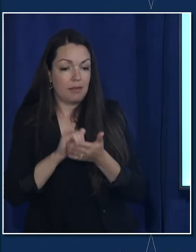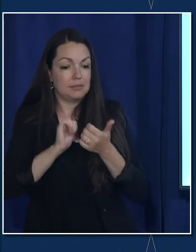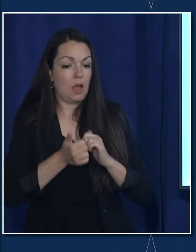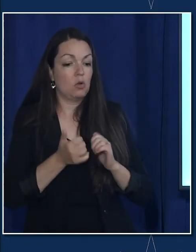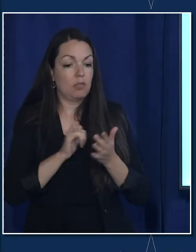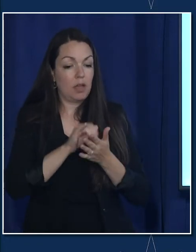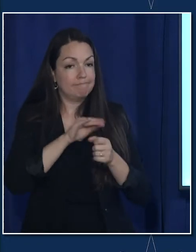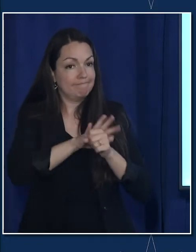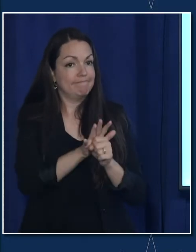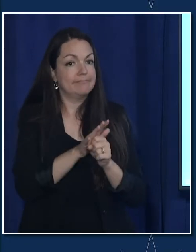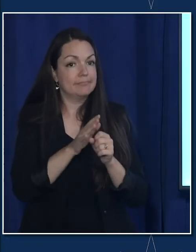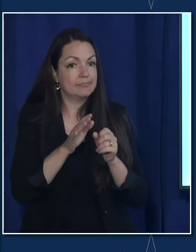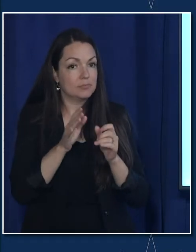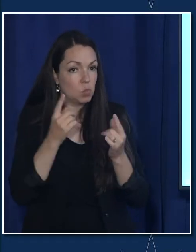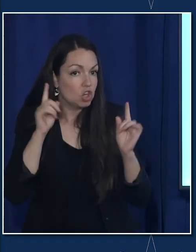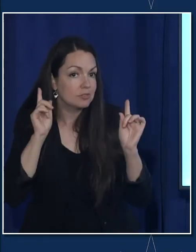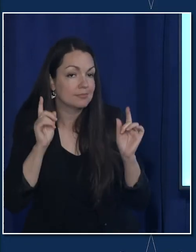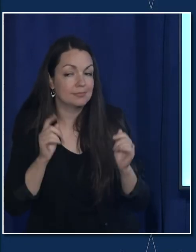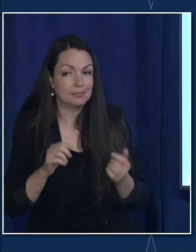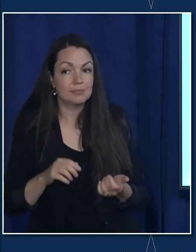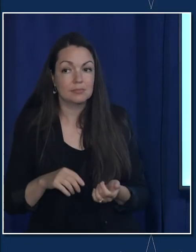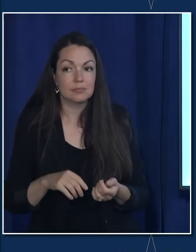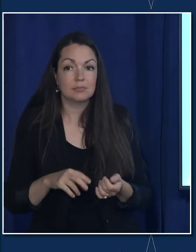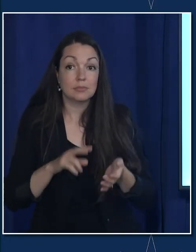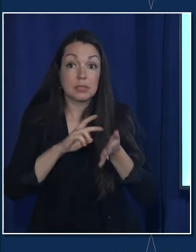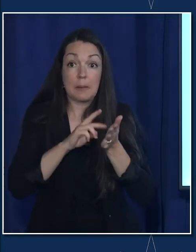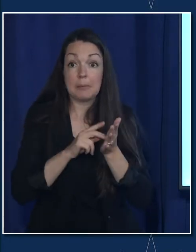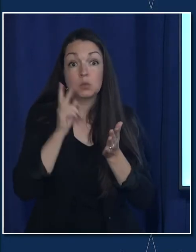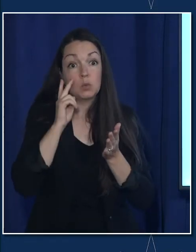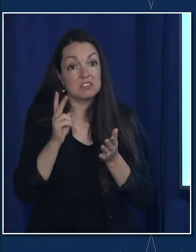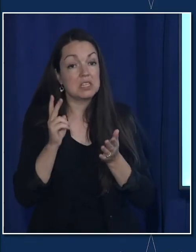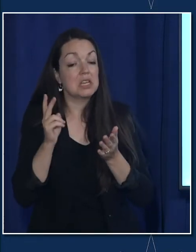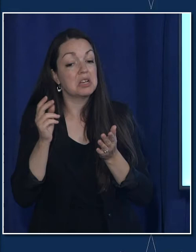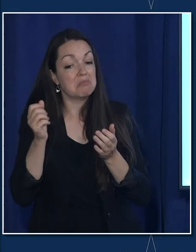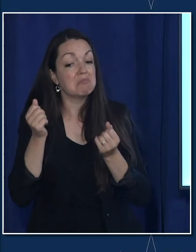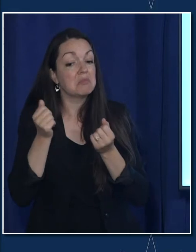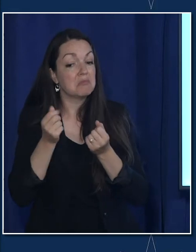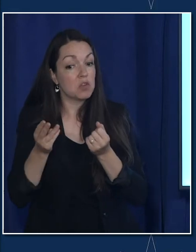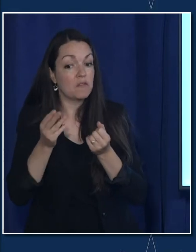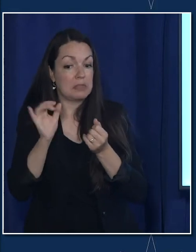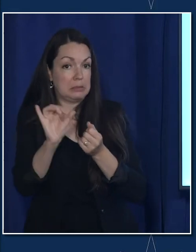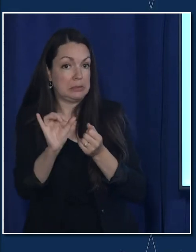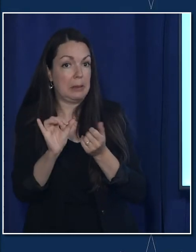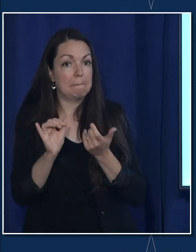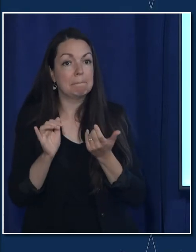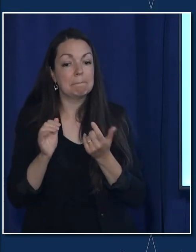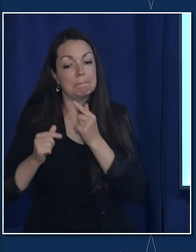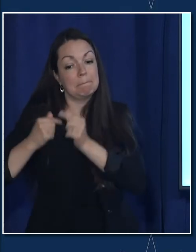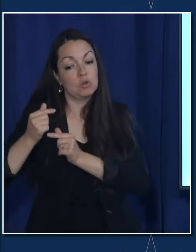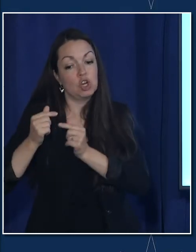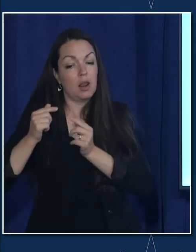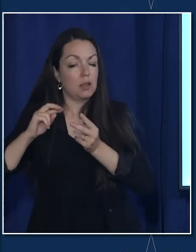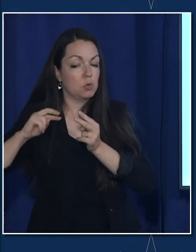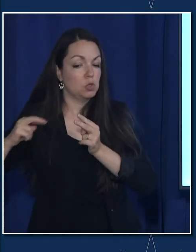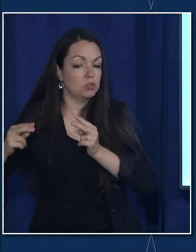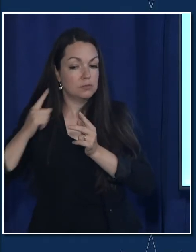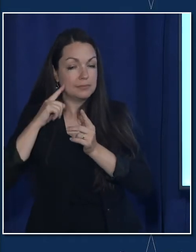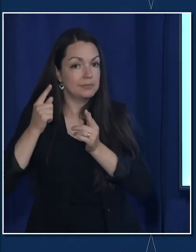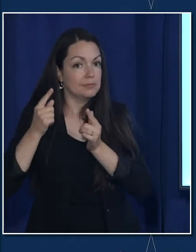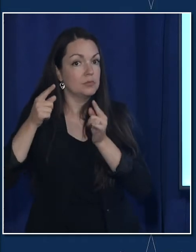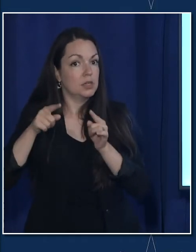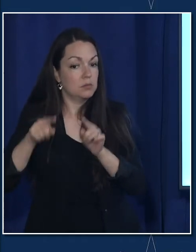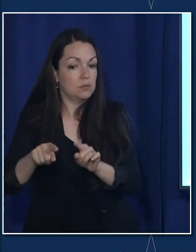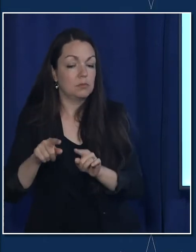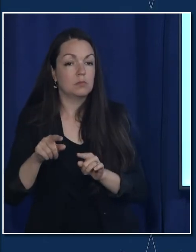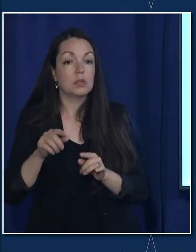works. Variants of interest just mean we've seen a number of the same genetic mutation emerge, and scientists around the world are on